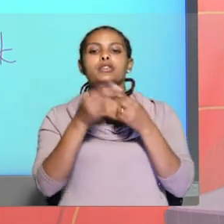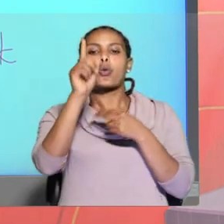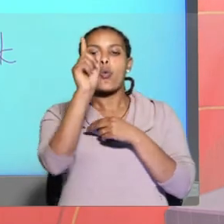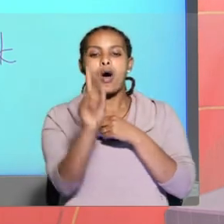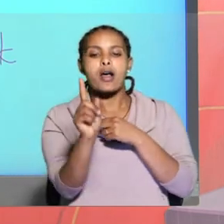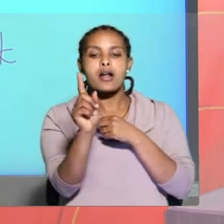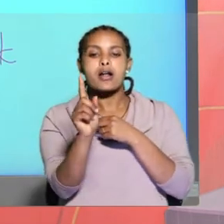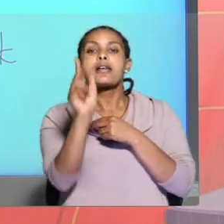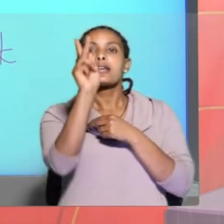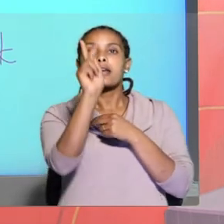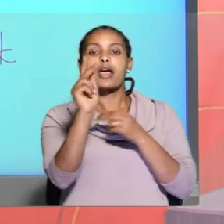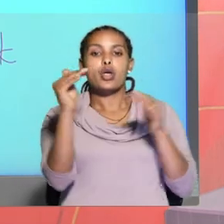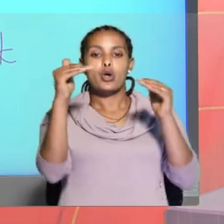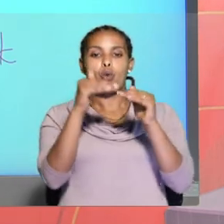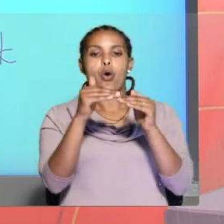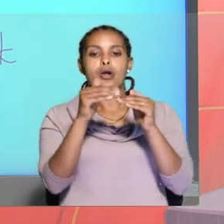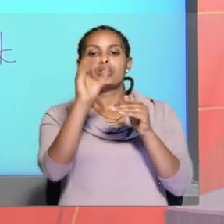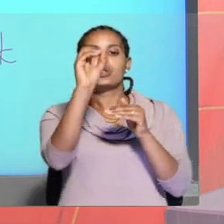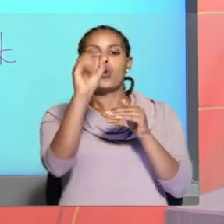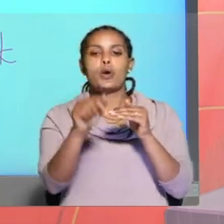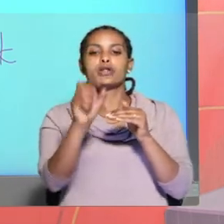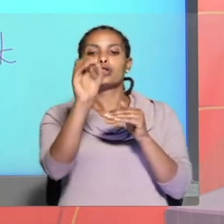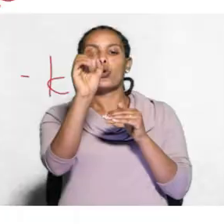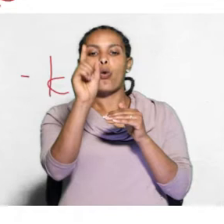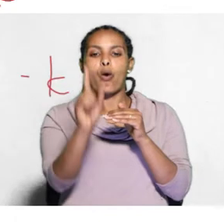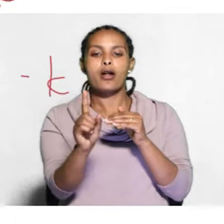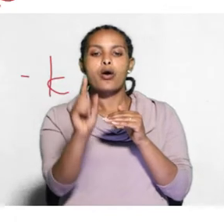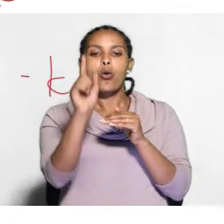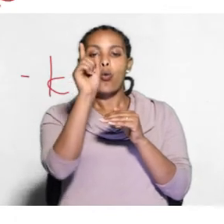1 k equal 0.015